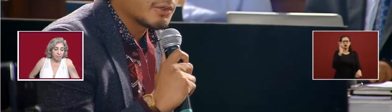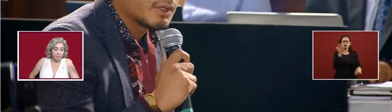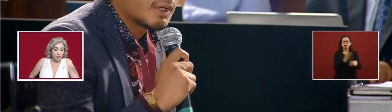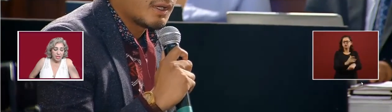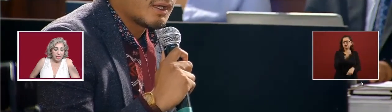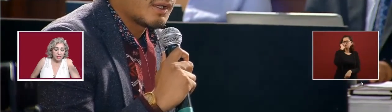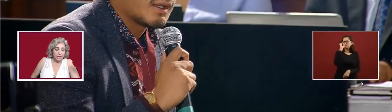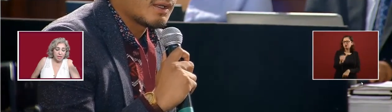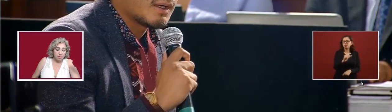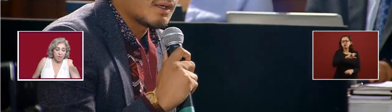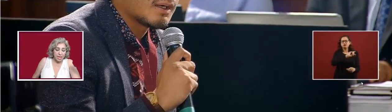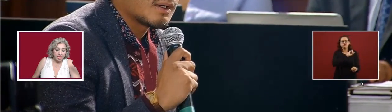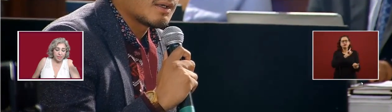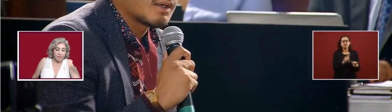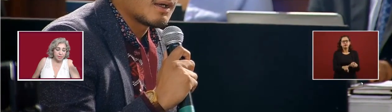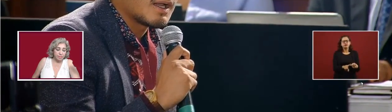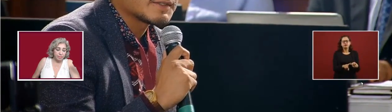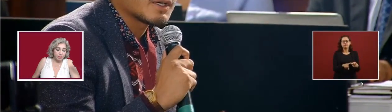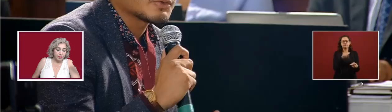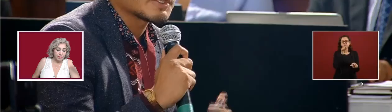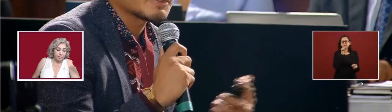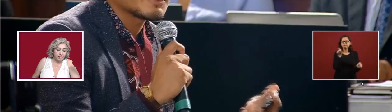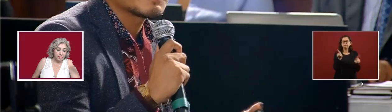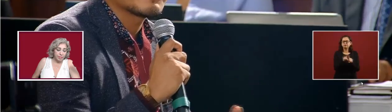that he batted